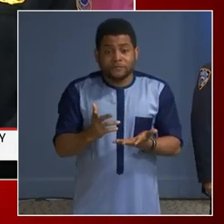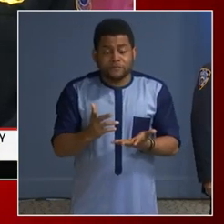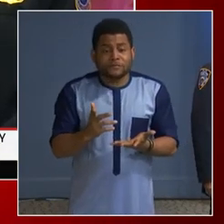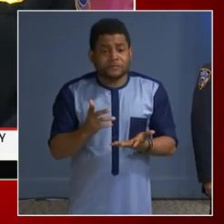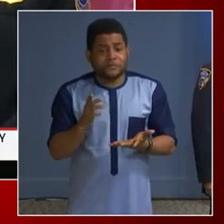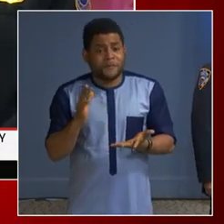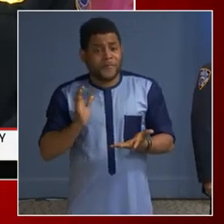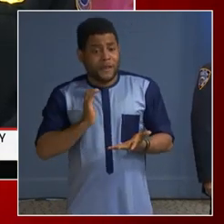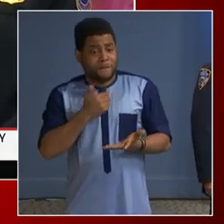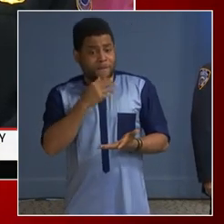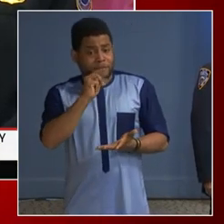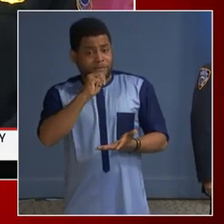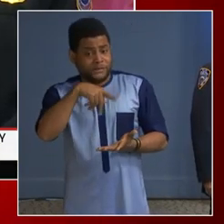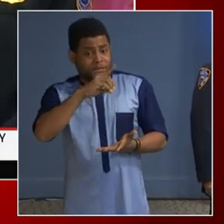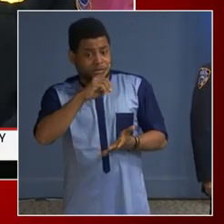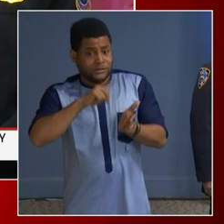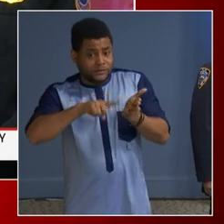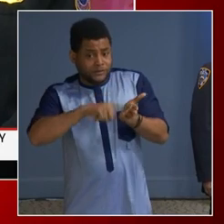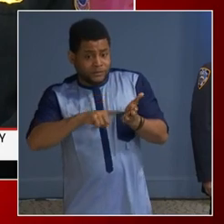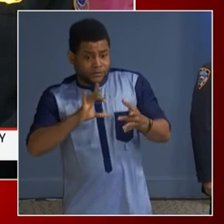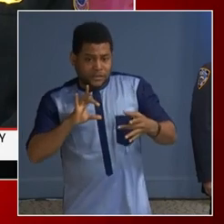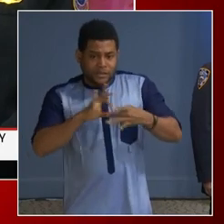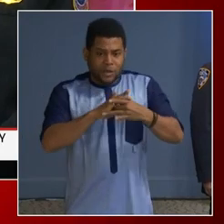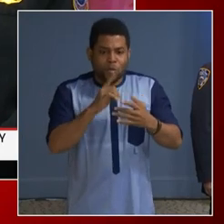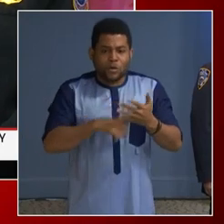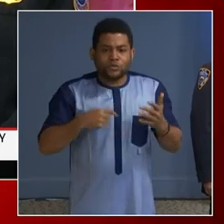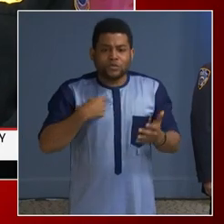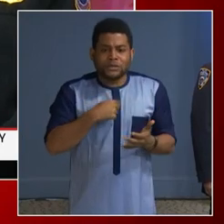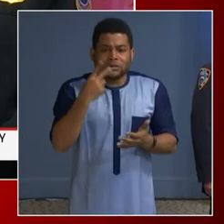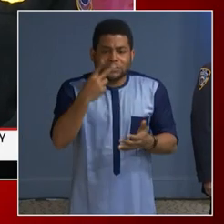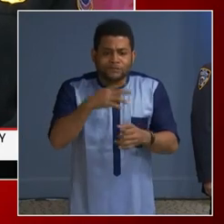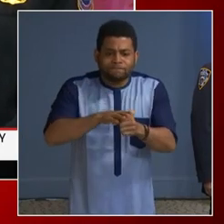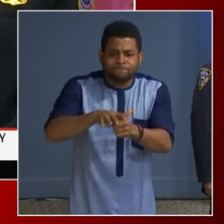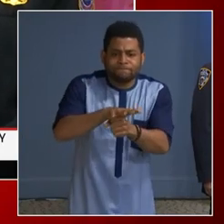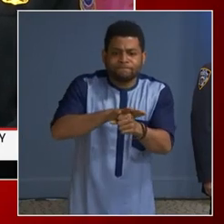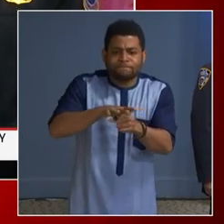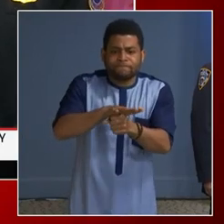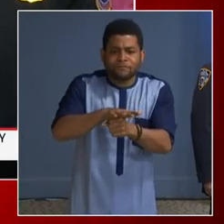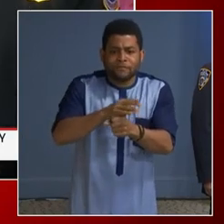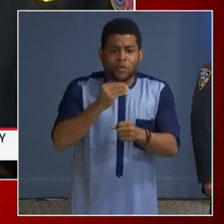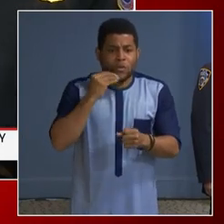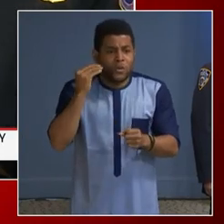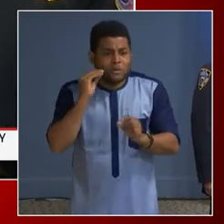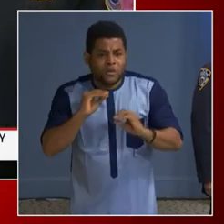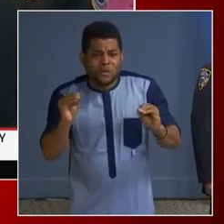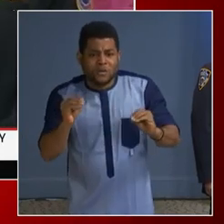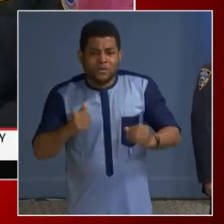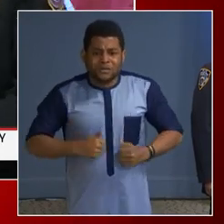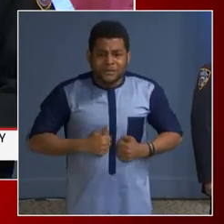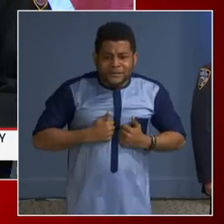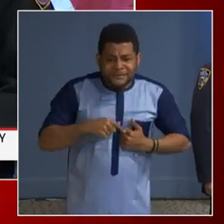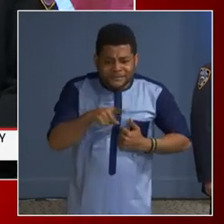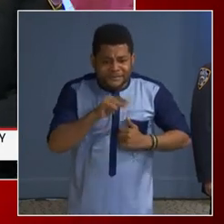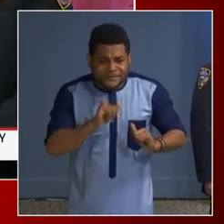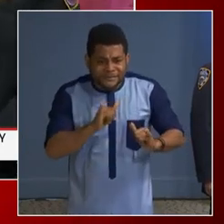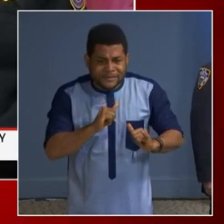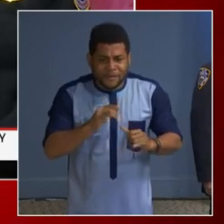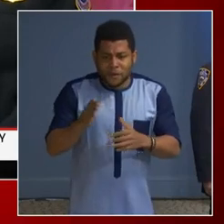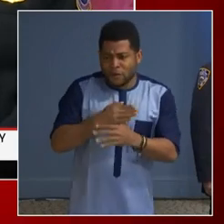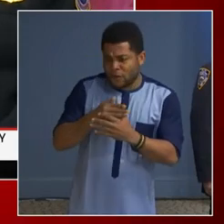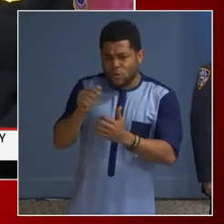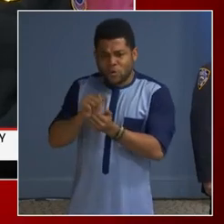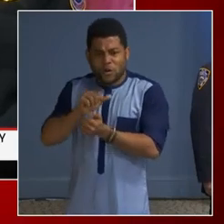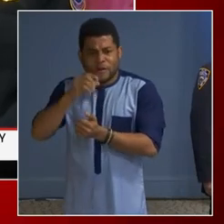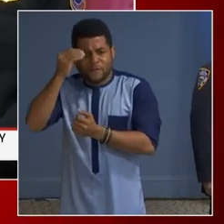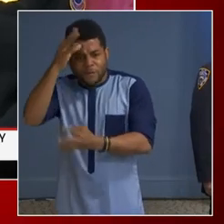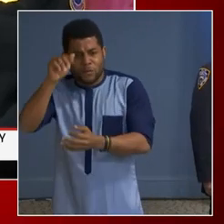to quickly link what they saw among our homeless residents, share that information with the ATF, and then connect it